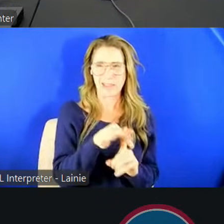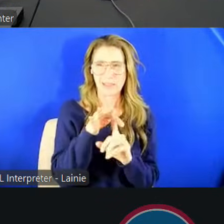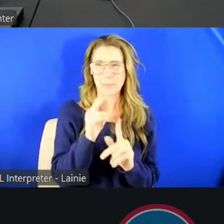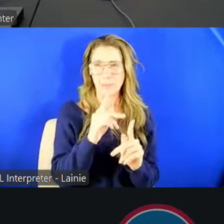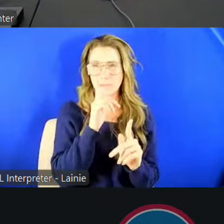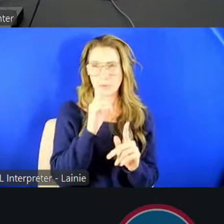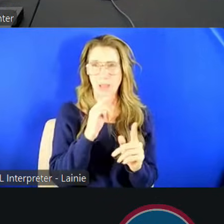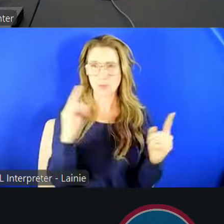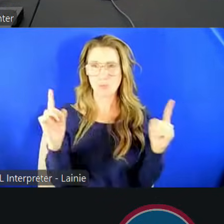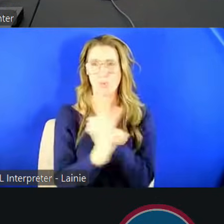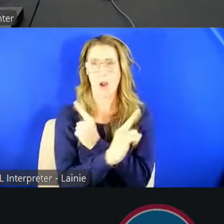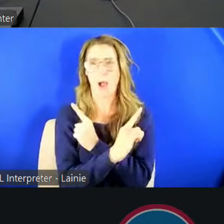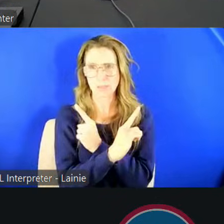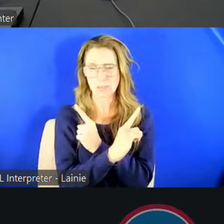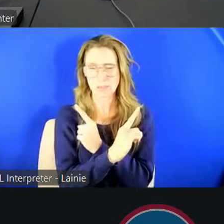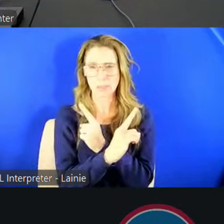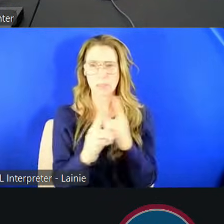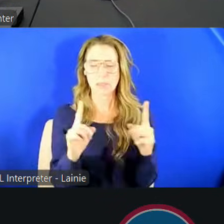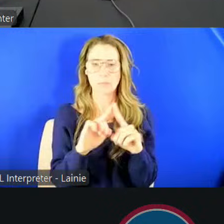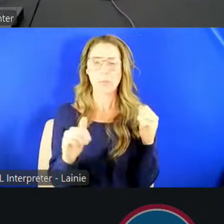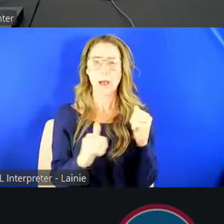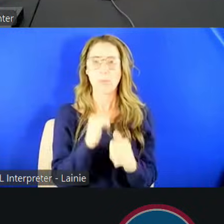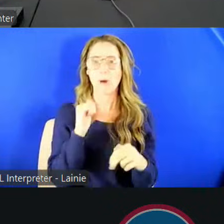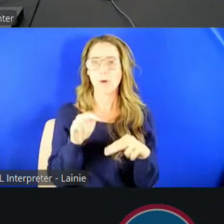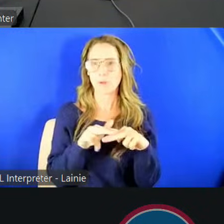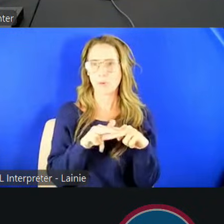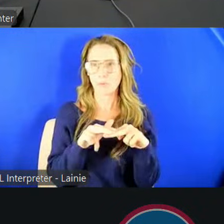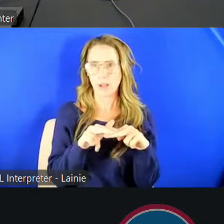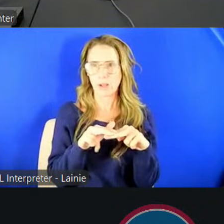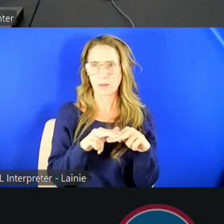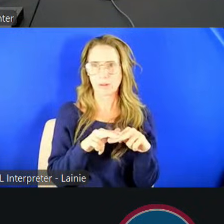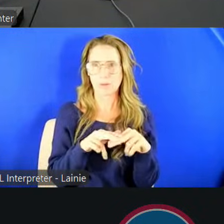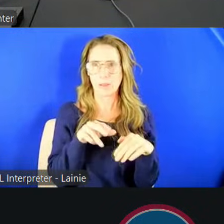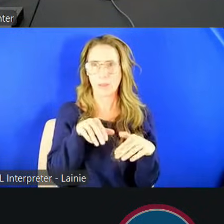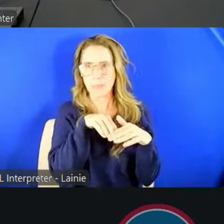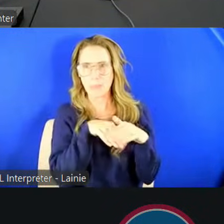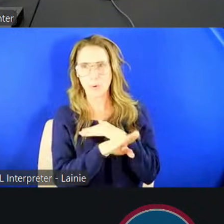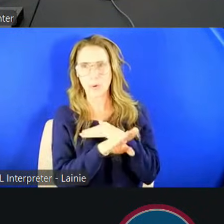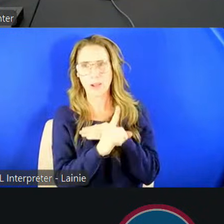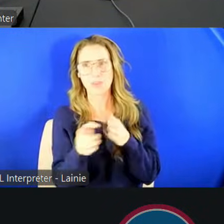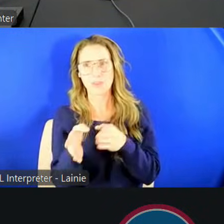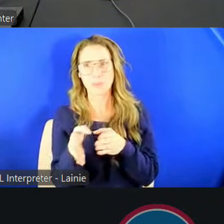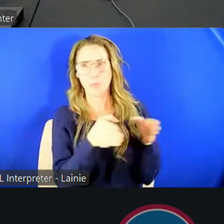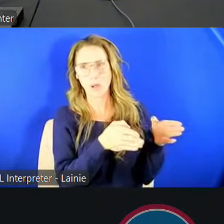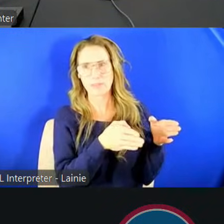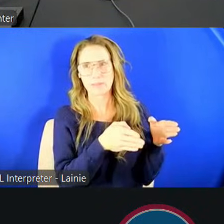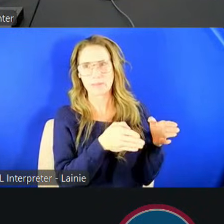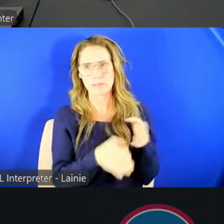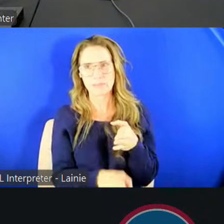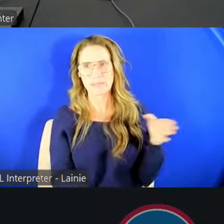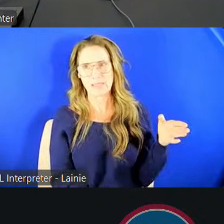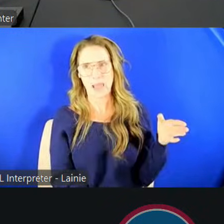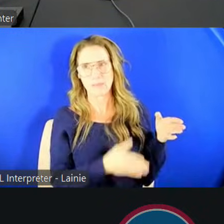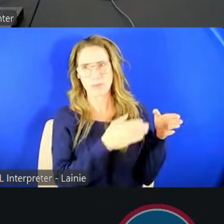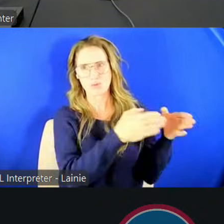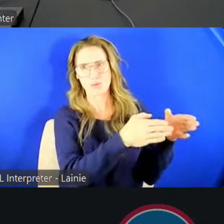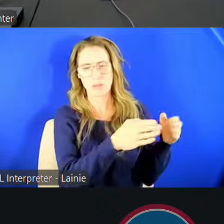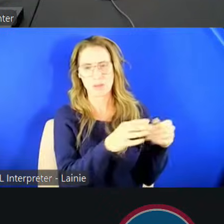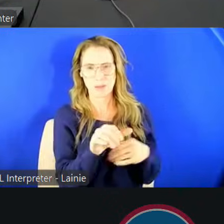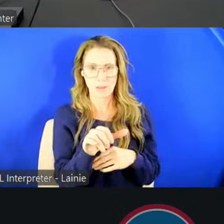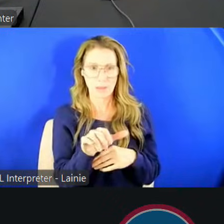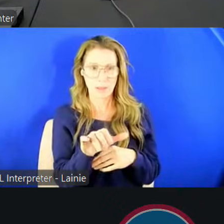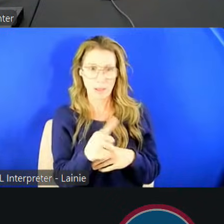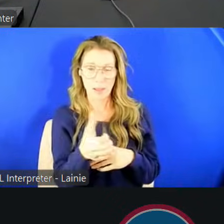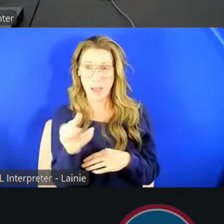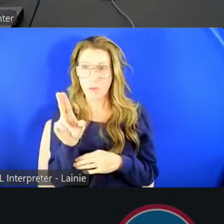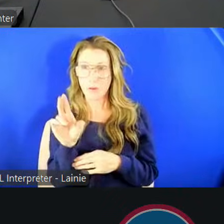both directions. But most rail stations, the boarding is only on one side of the street anyway. And then any of the other bus stops where